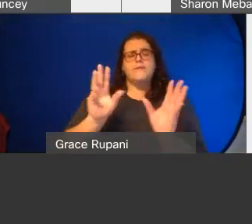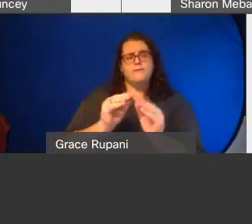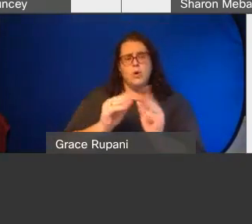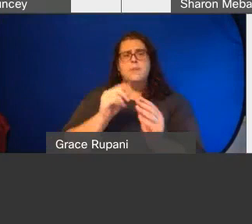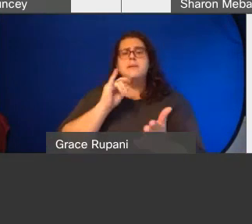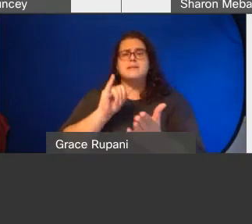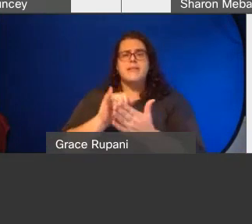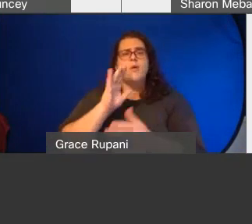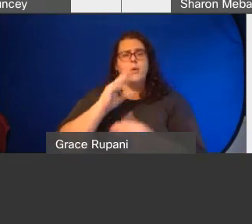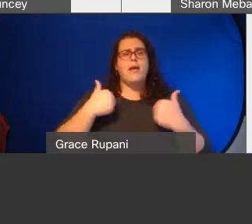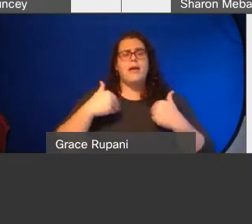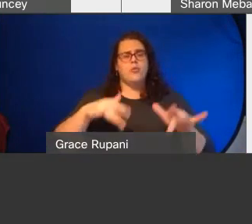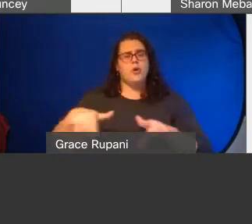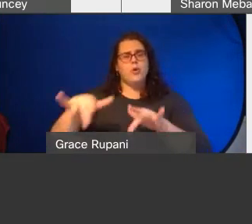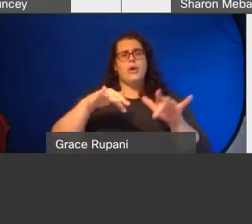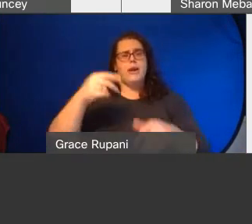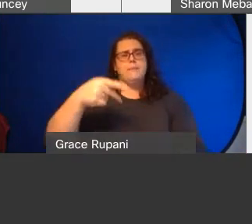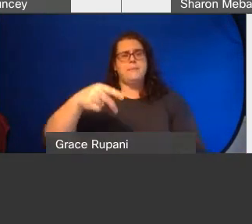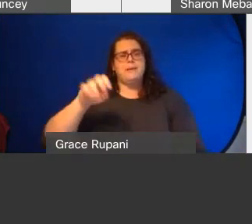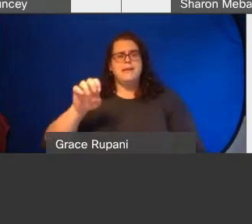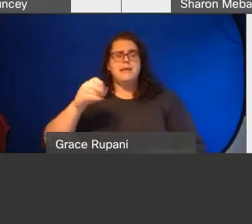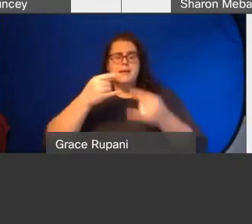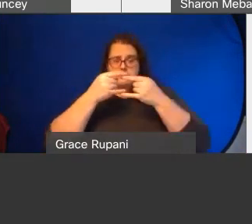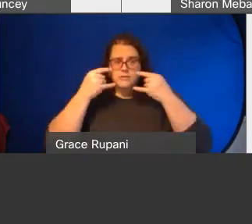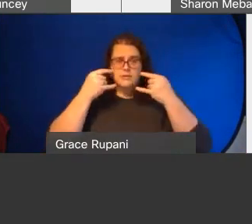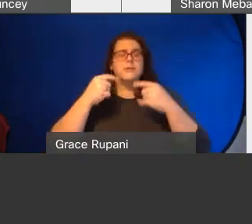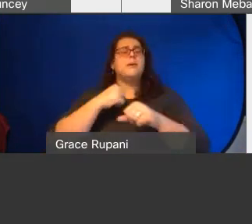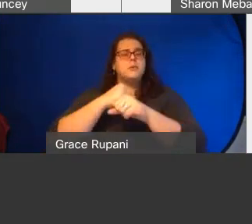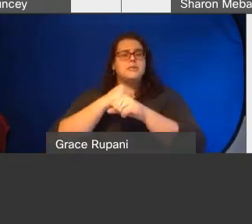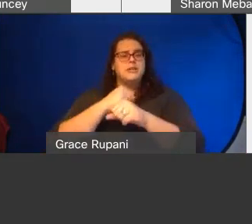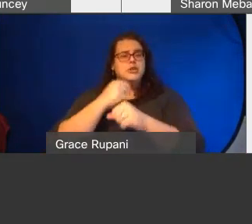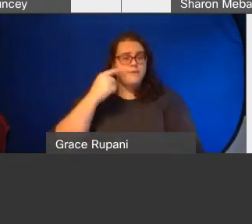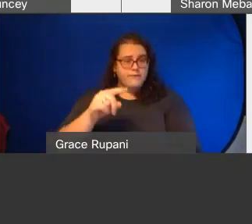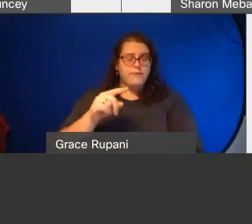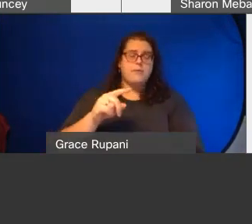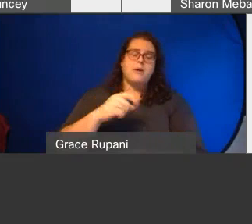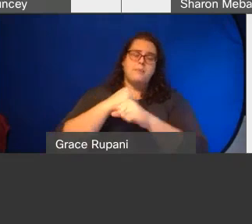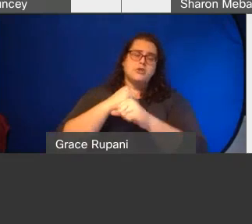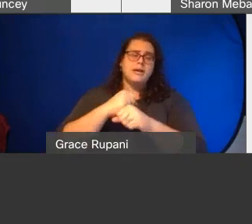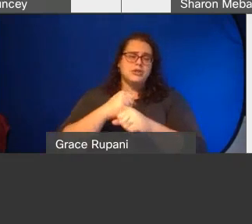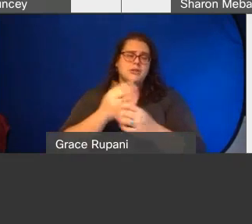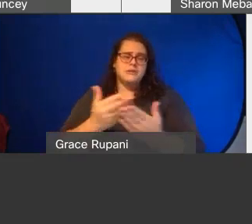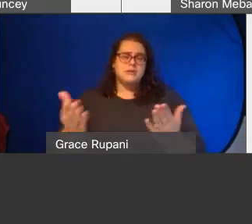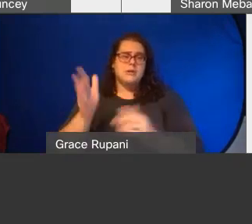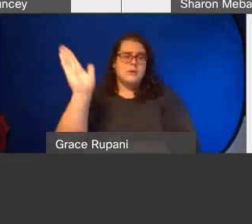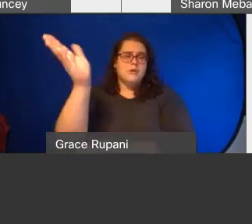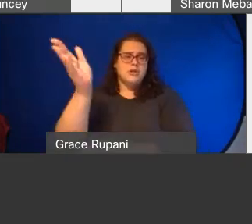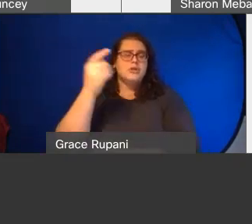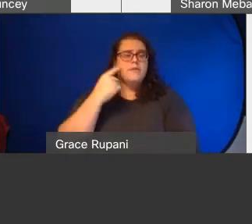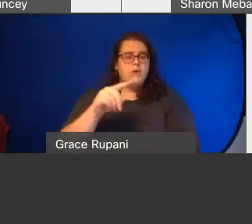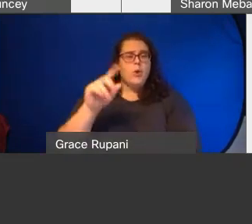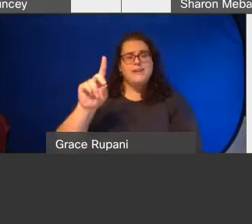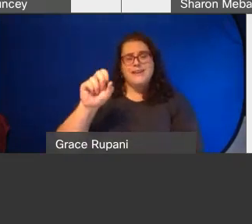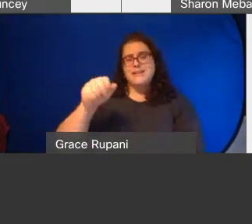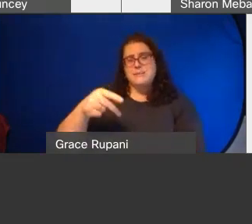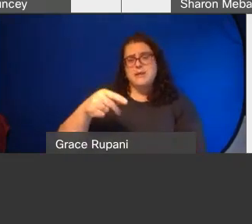DDS, Indoor DC Health, regarding PPE and other safety procedures. It was to be a required training for